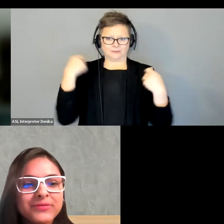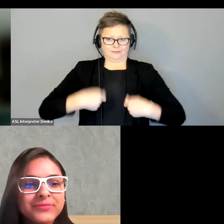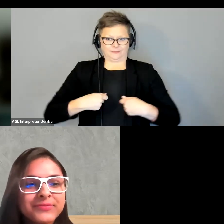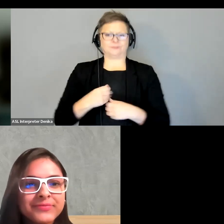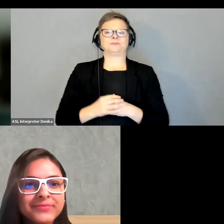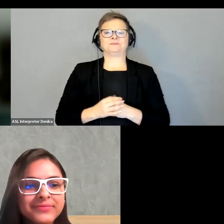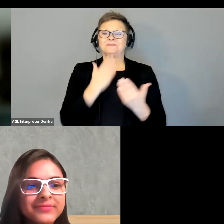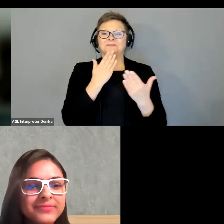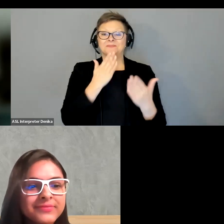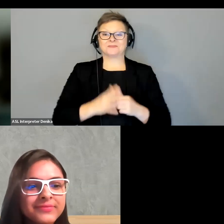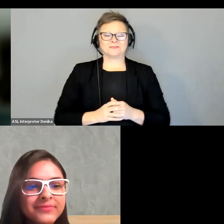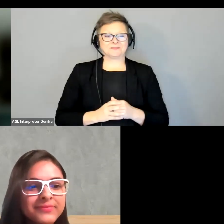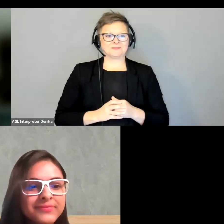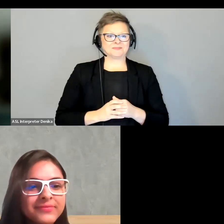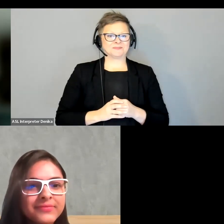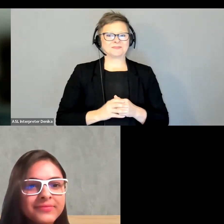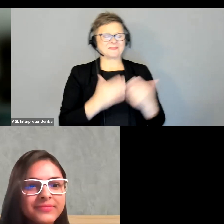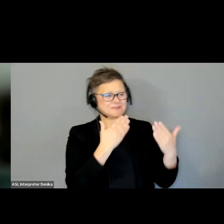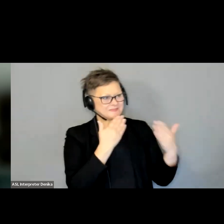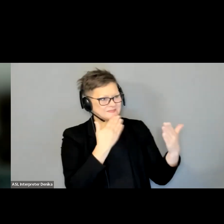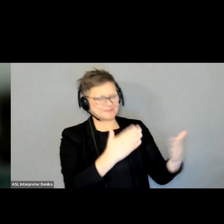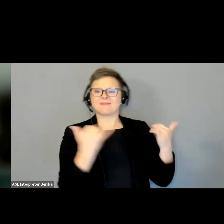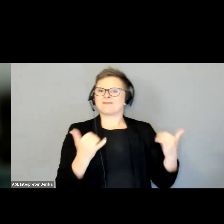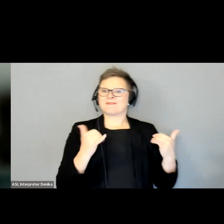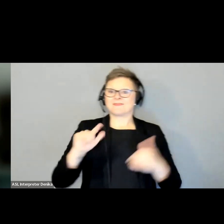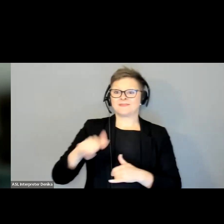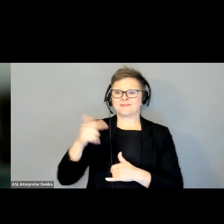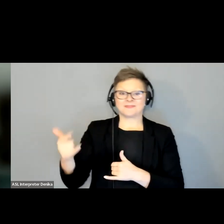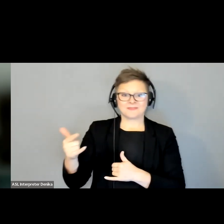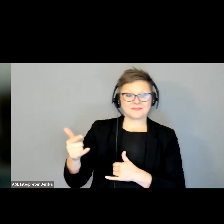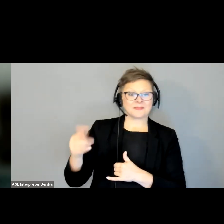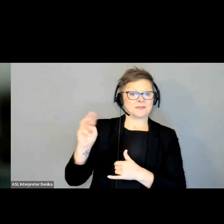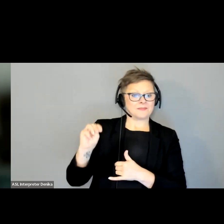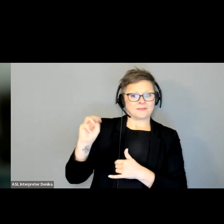you. Thank you so much. And we will go to Mahadio.